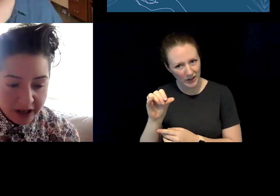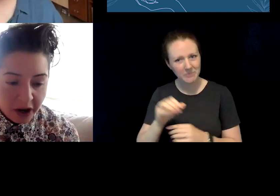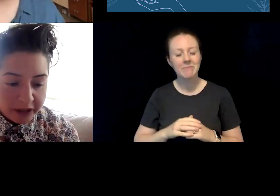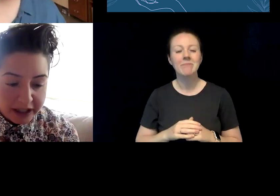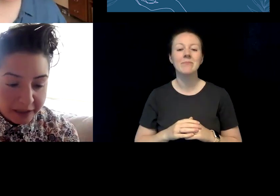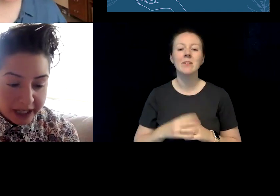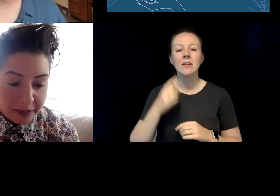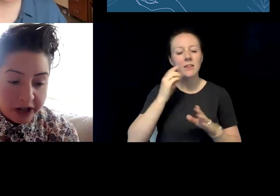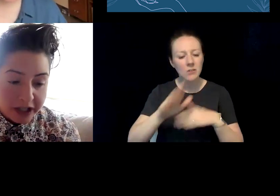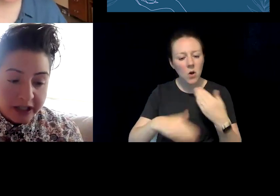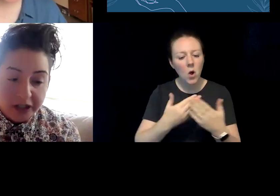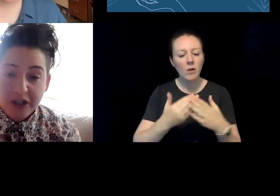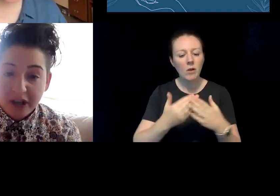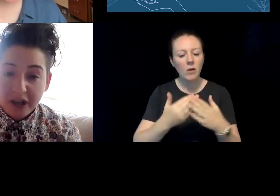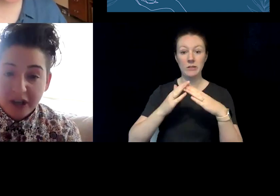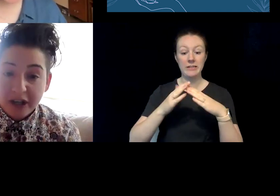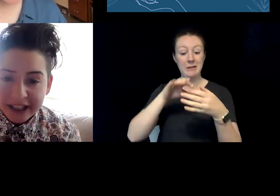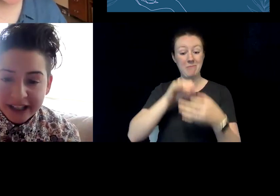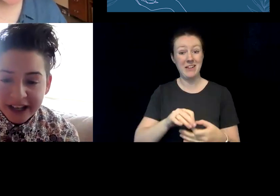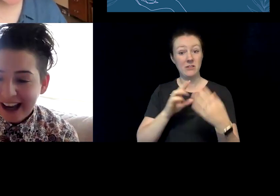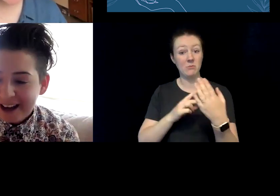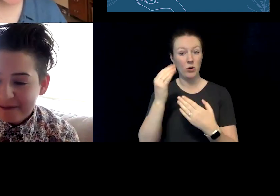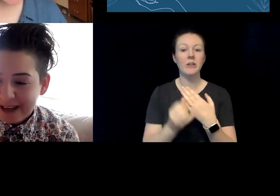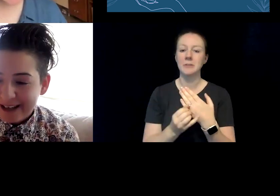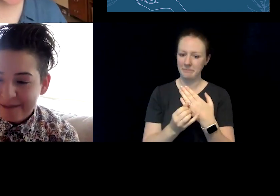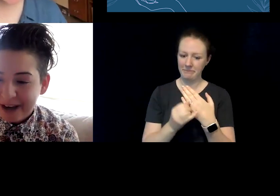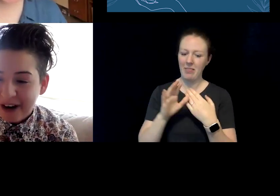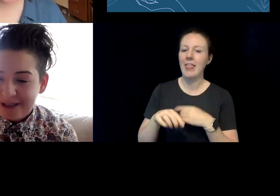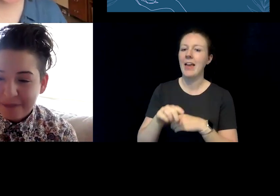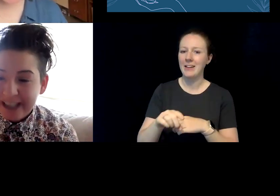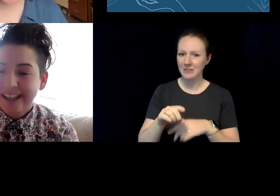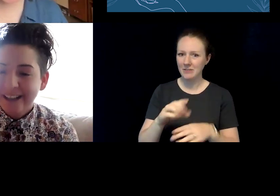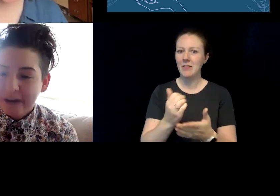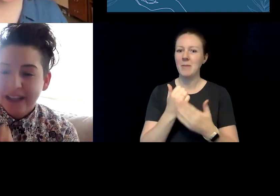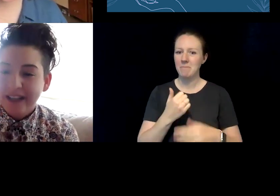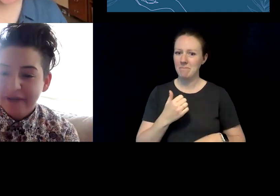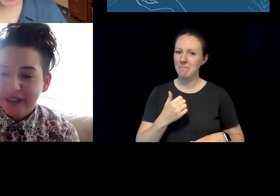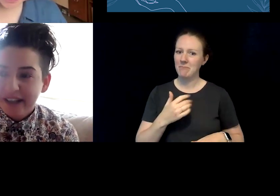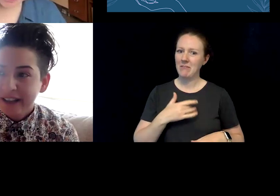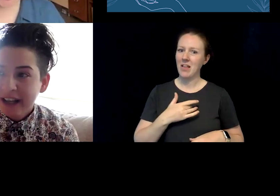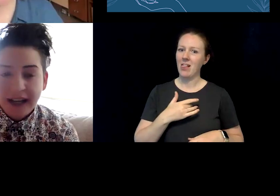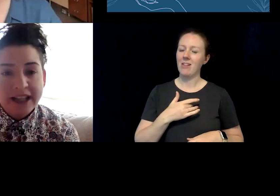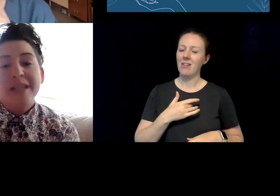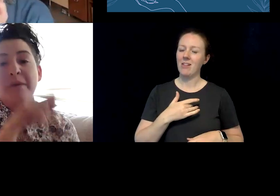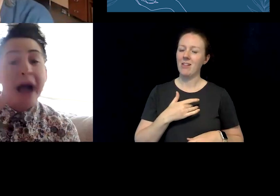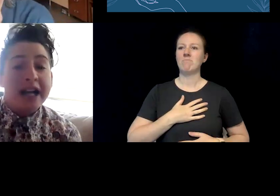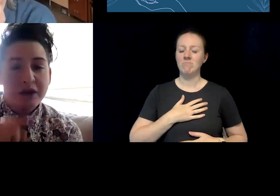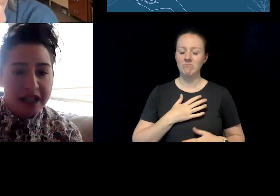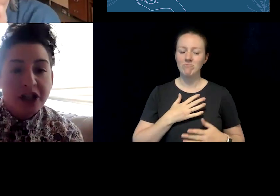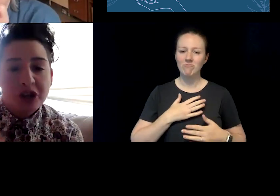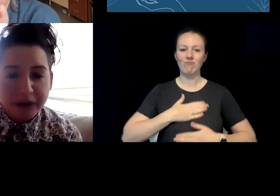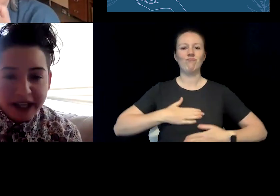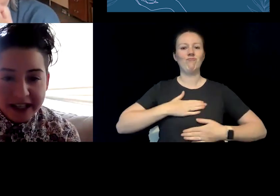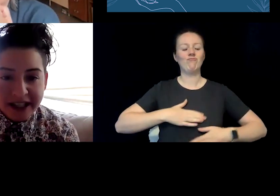those community-based projects, like, they just, like, you know, really make my heart beat in a way that I feel it takes me back